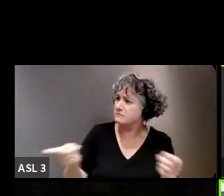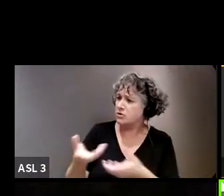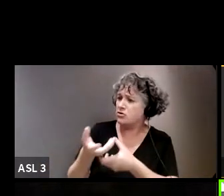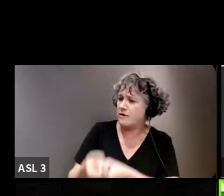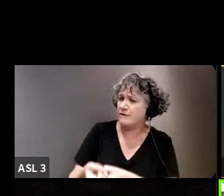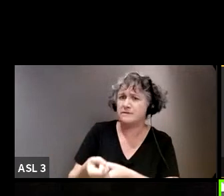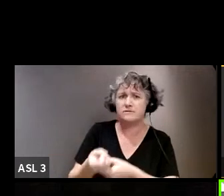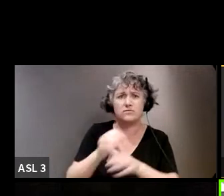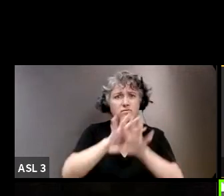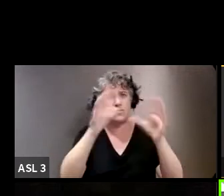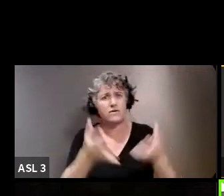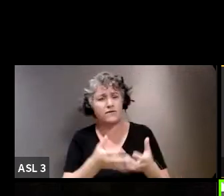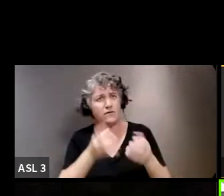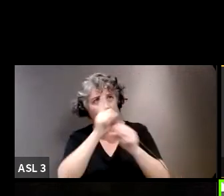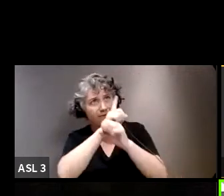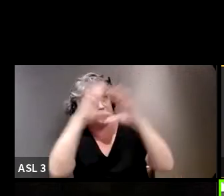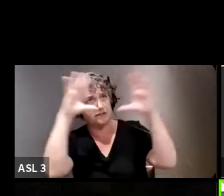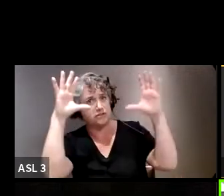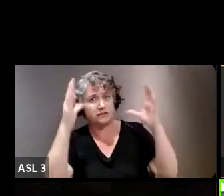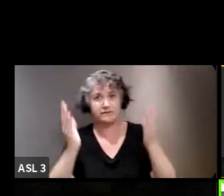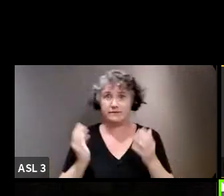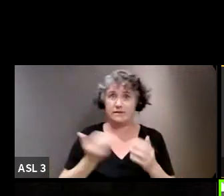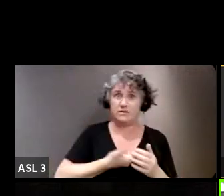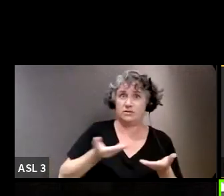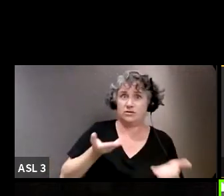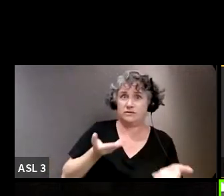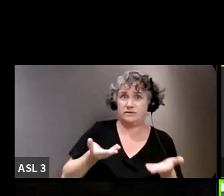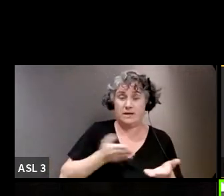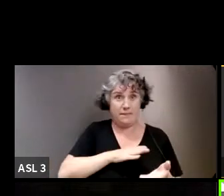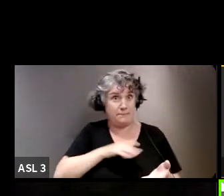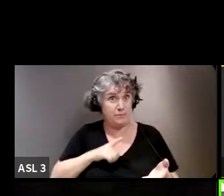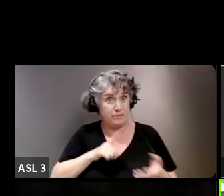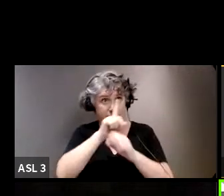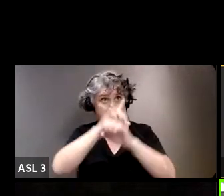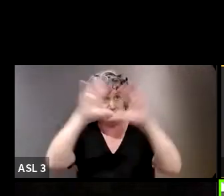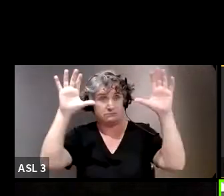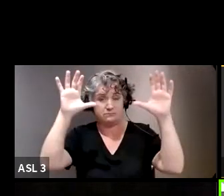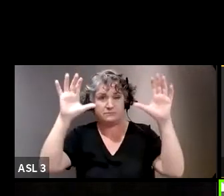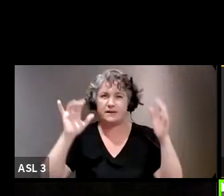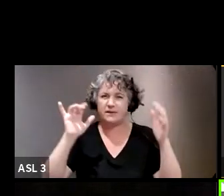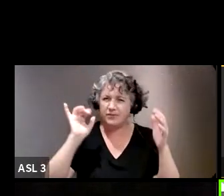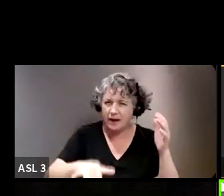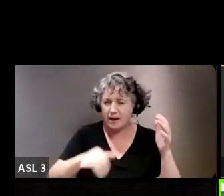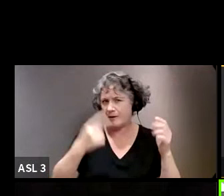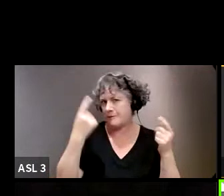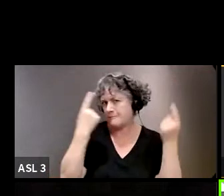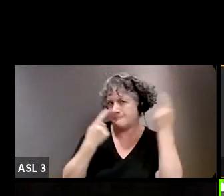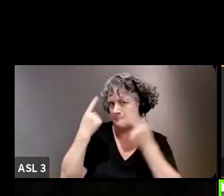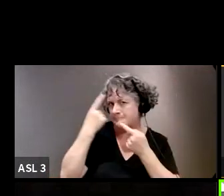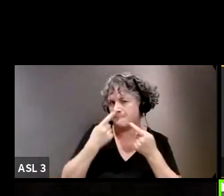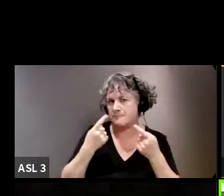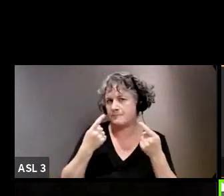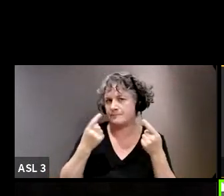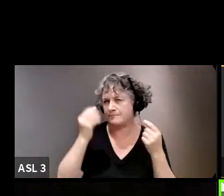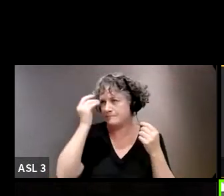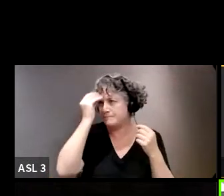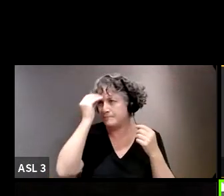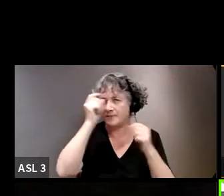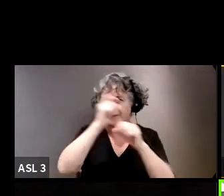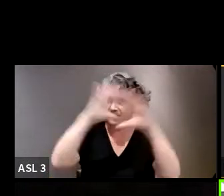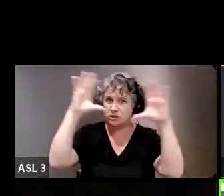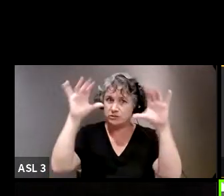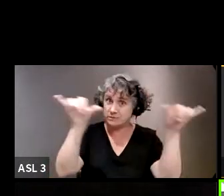vision and direction and alignment of the service and the board in that in accomplishing that that multi-year